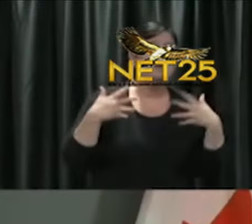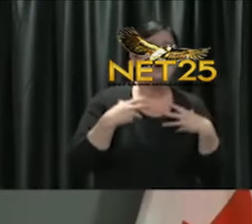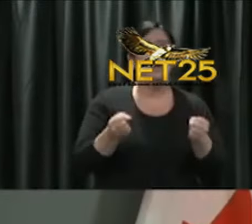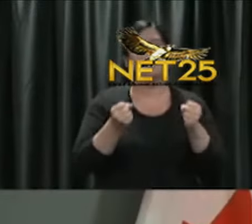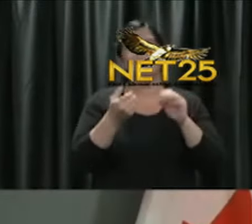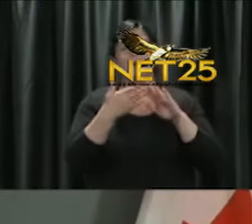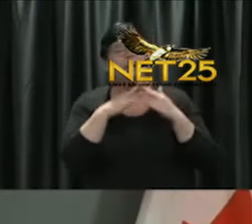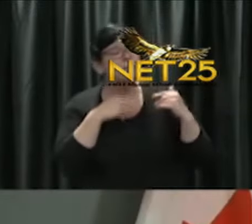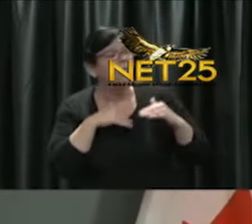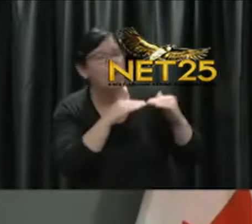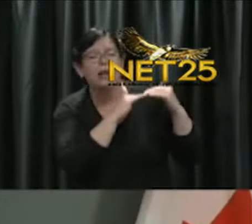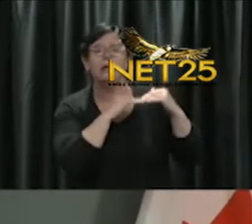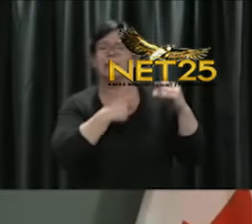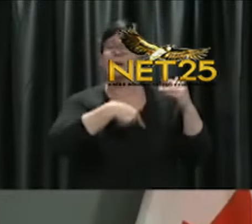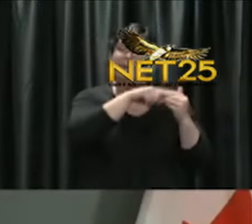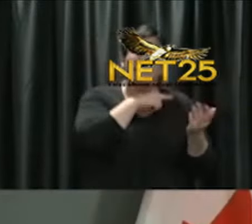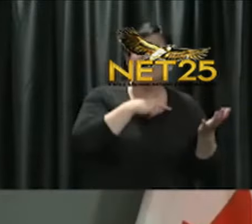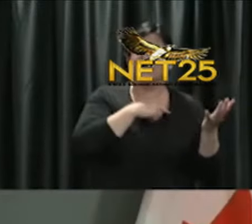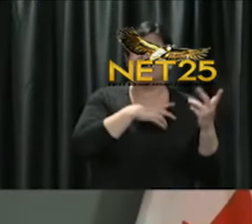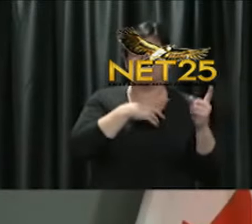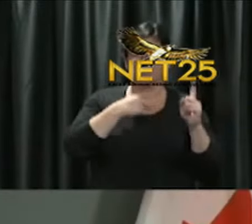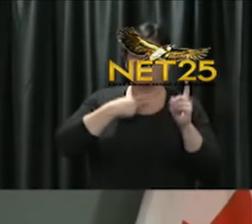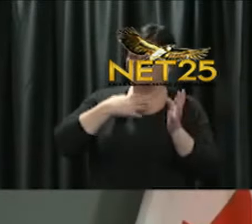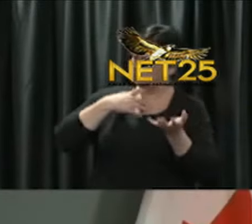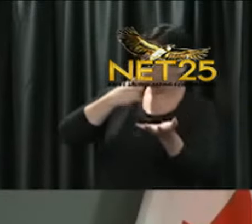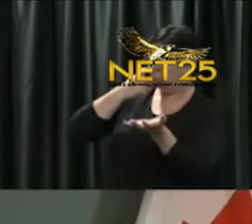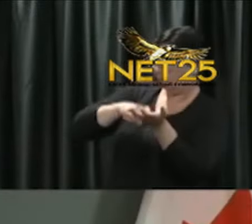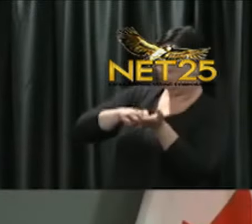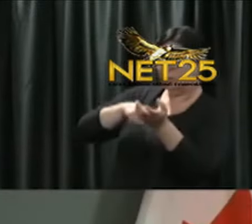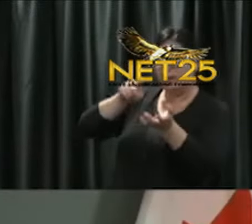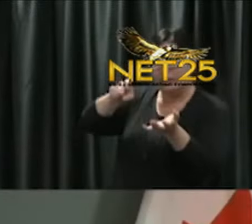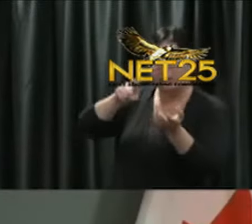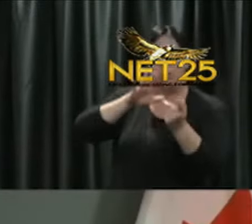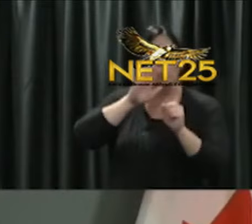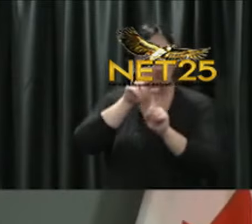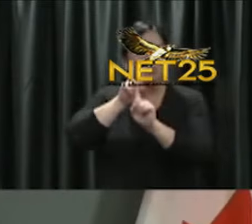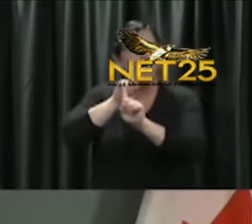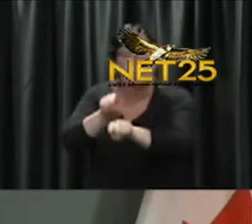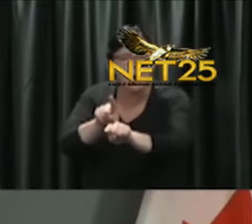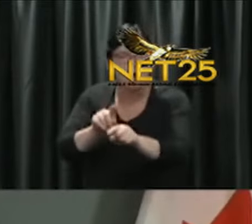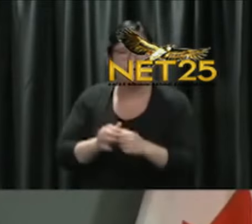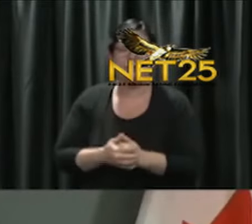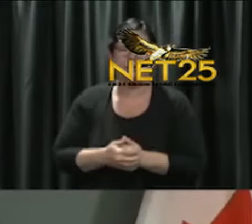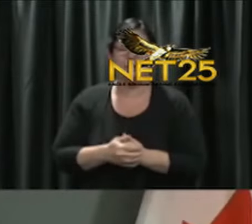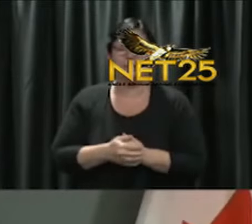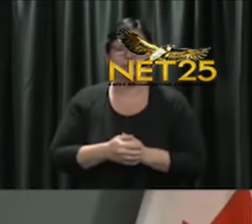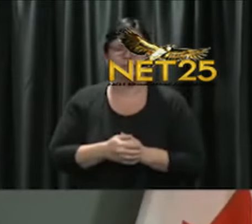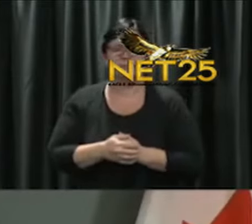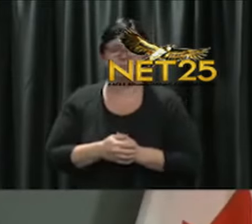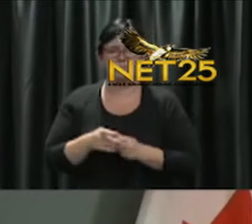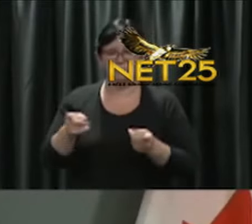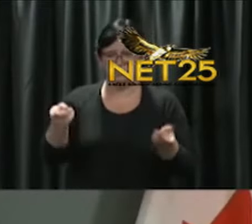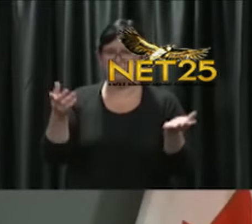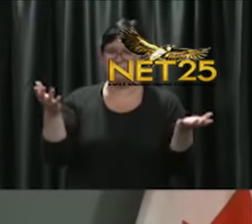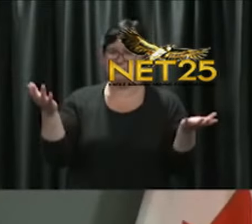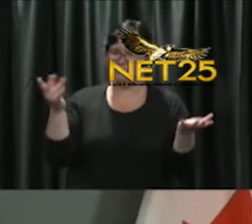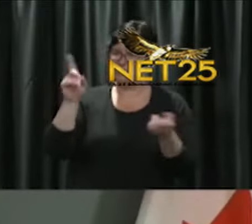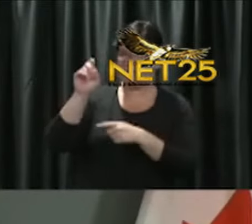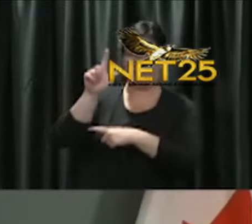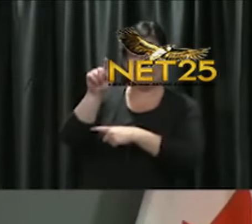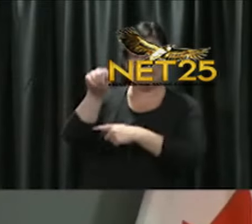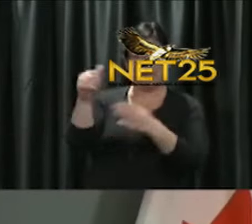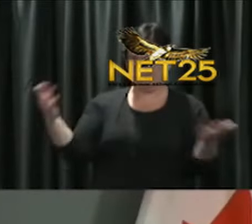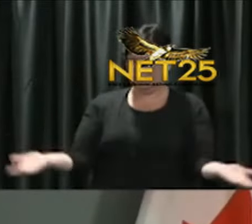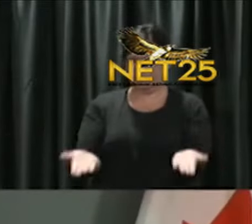quickly should the need arise. And certainly, with the Delta variant here, we will want to do two